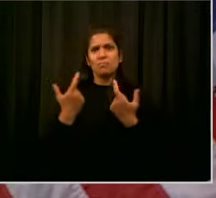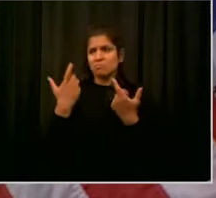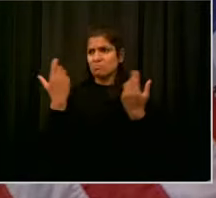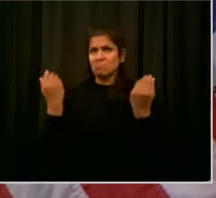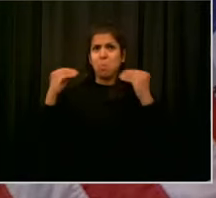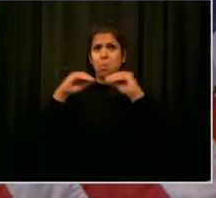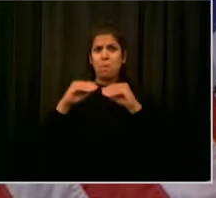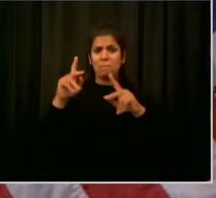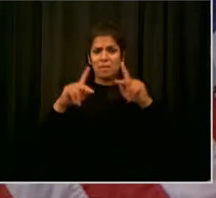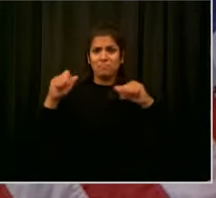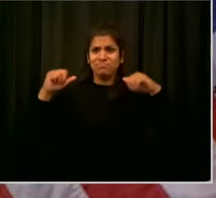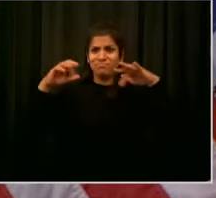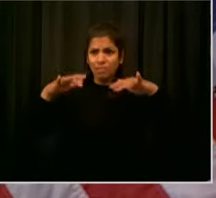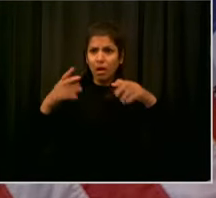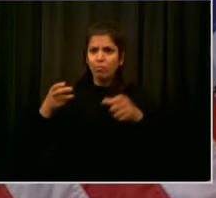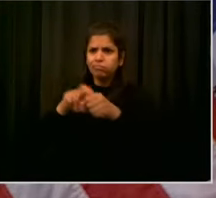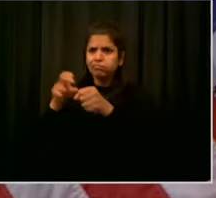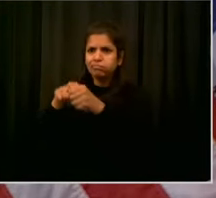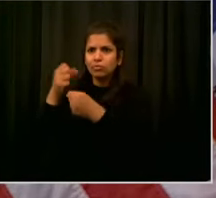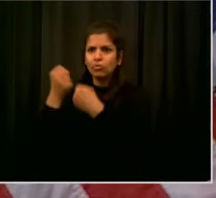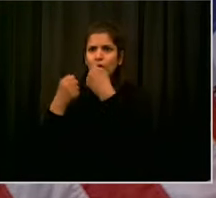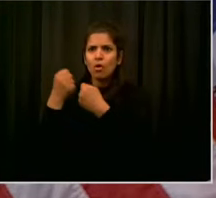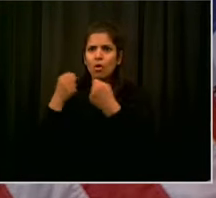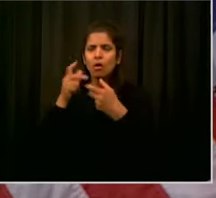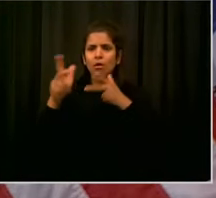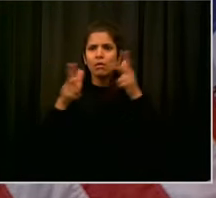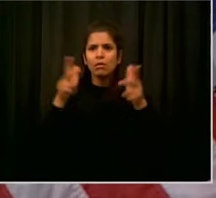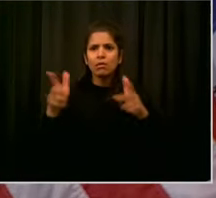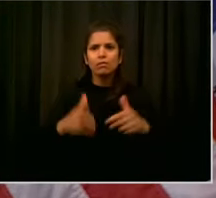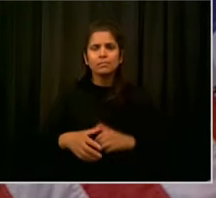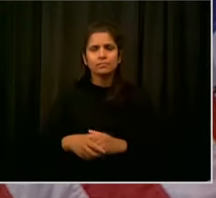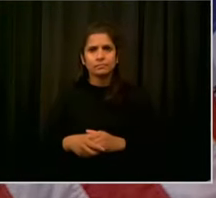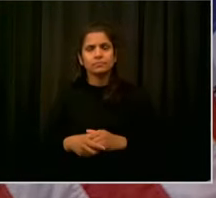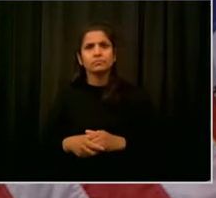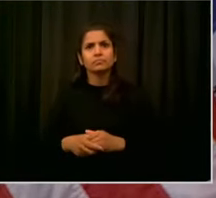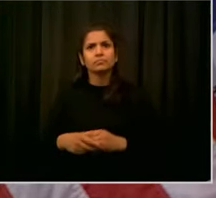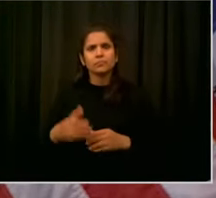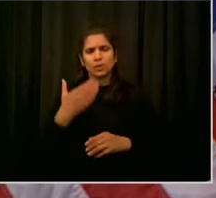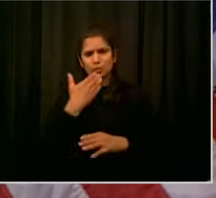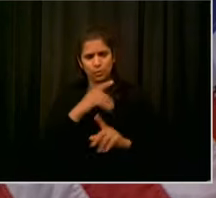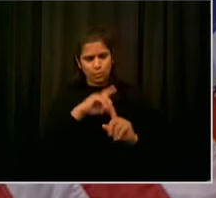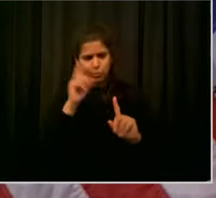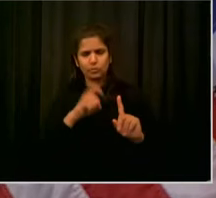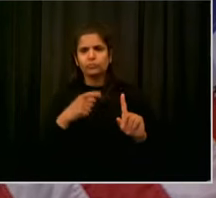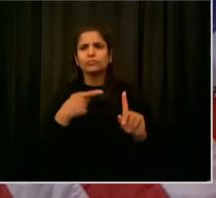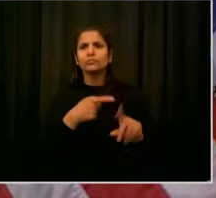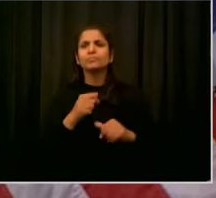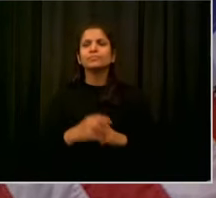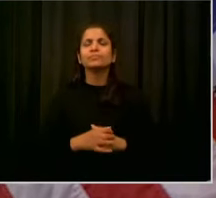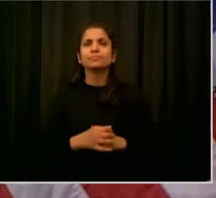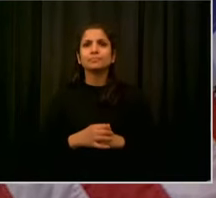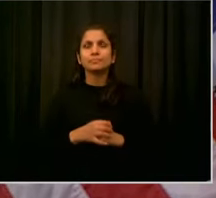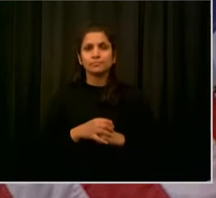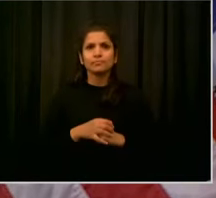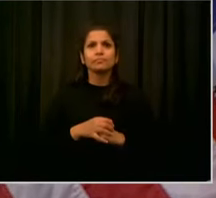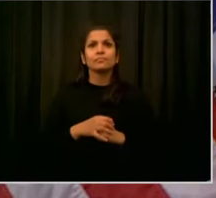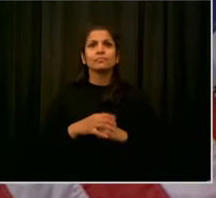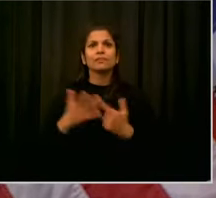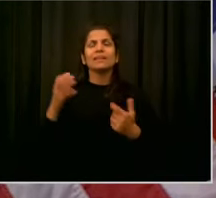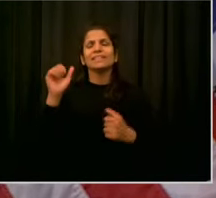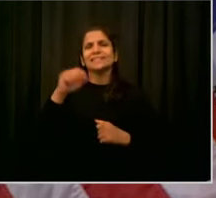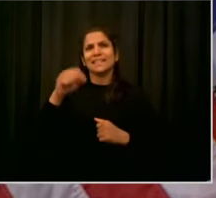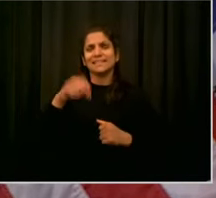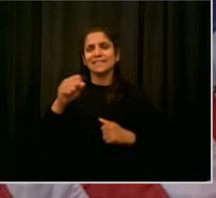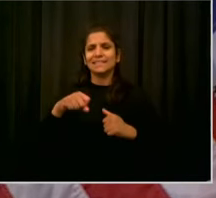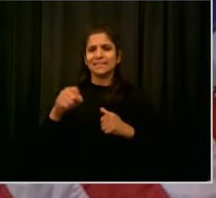Very good questions, Juliet, and I appreciate it. So, more cars. Yes, I do believe there will be more cars for a